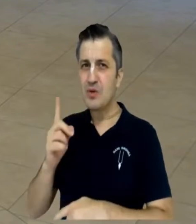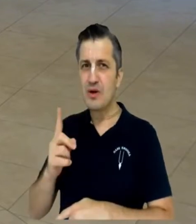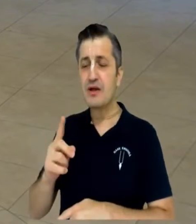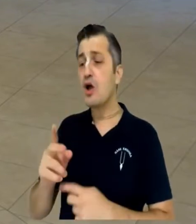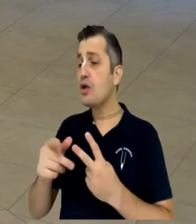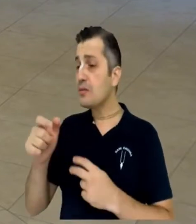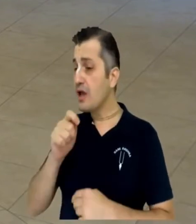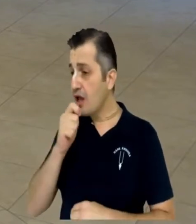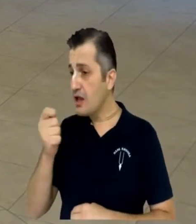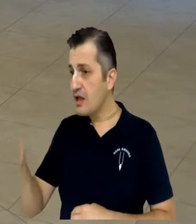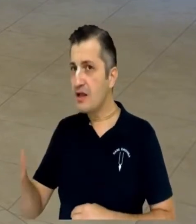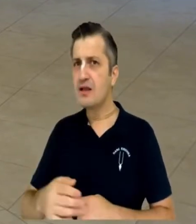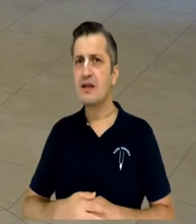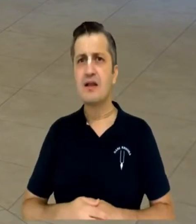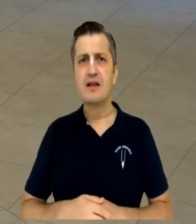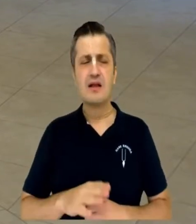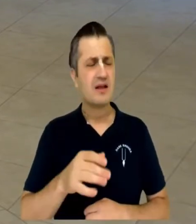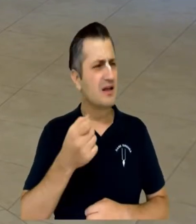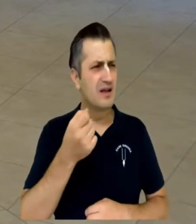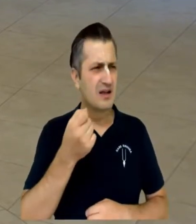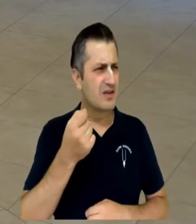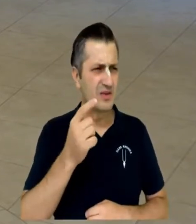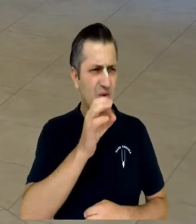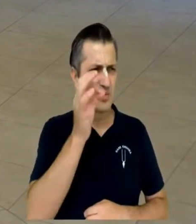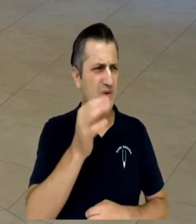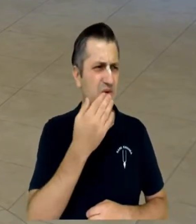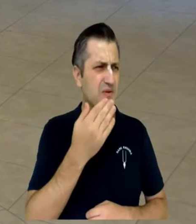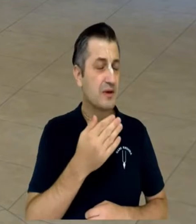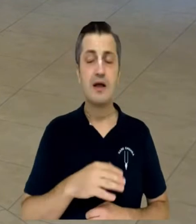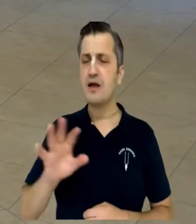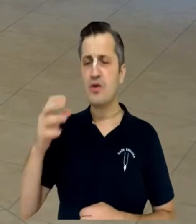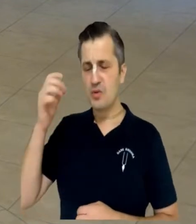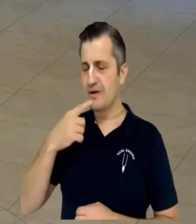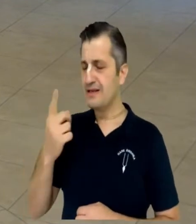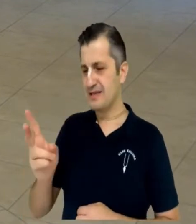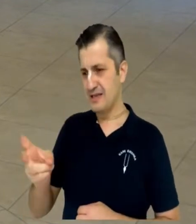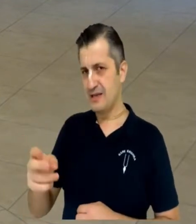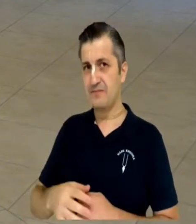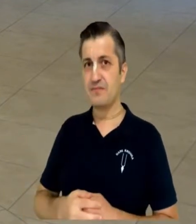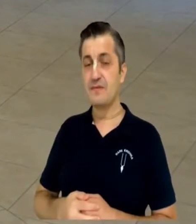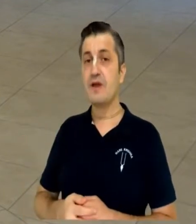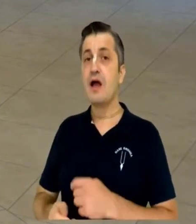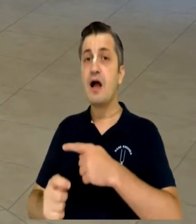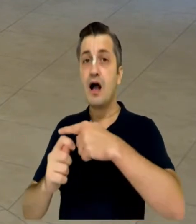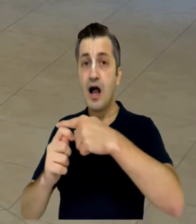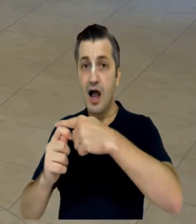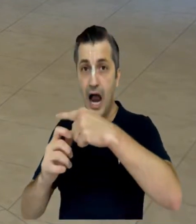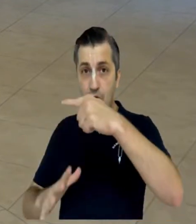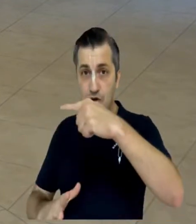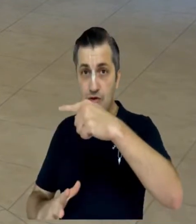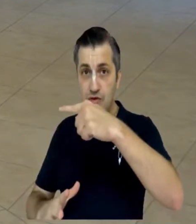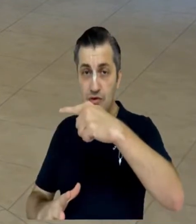I don't understand the question. Okay, let me rephrase it. So Arjuna, standing in the middle of